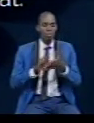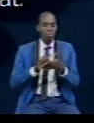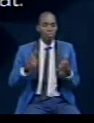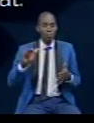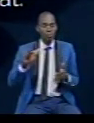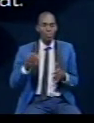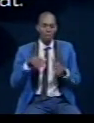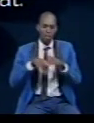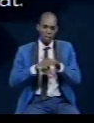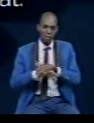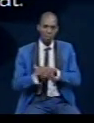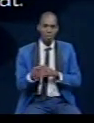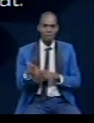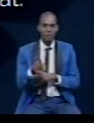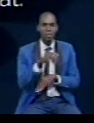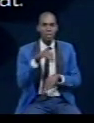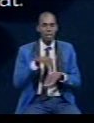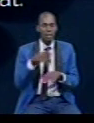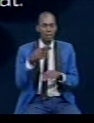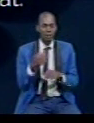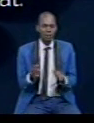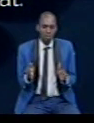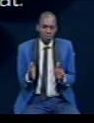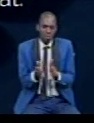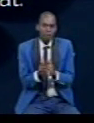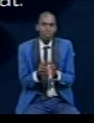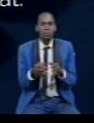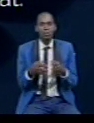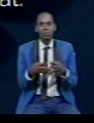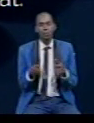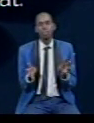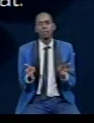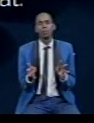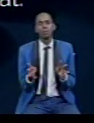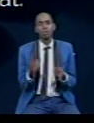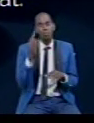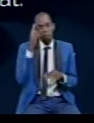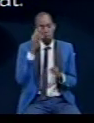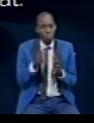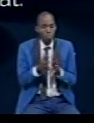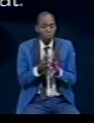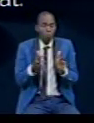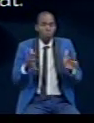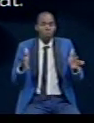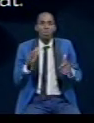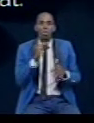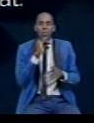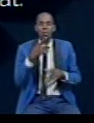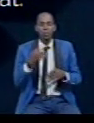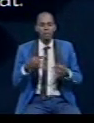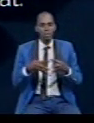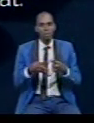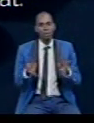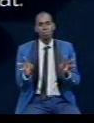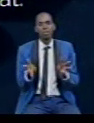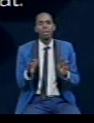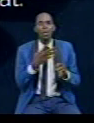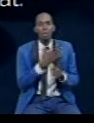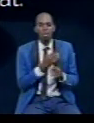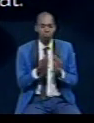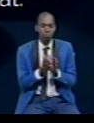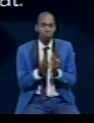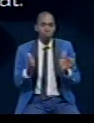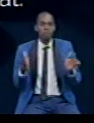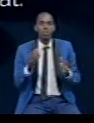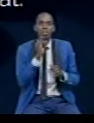ye in at the straight gate, for wide is the gate, and